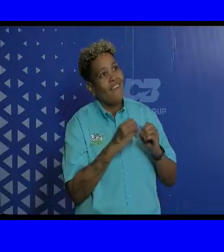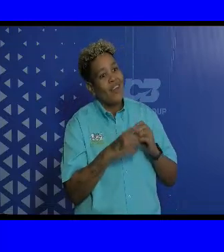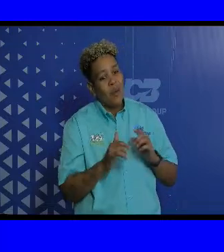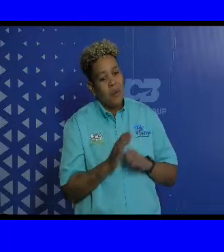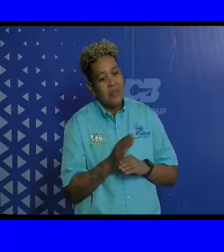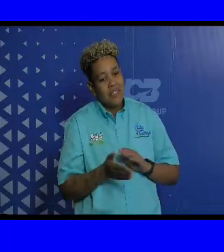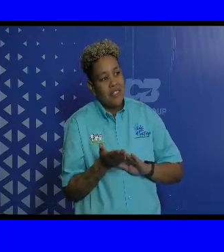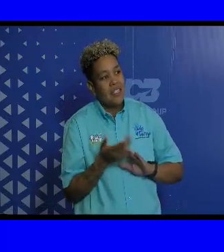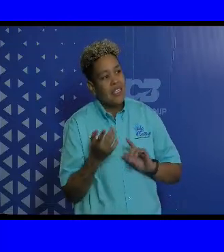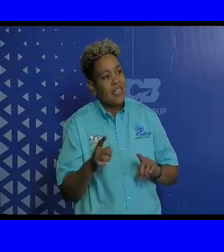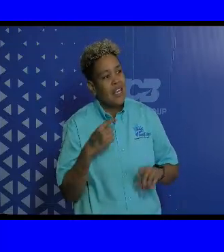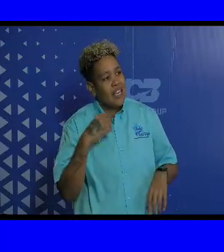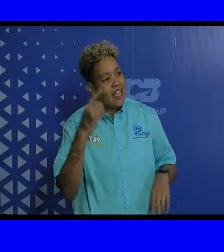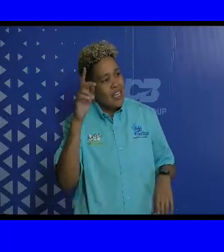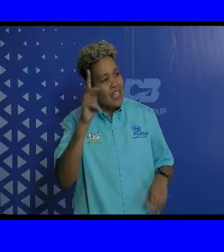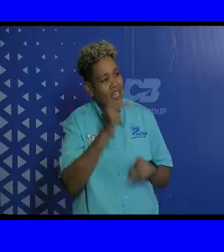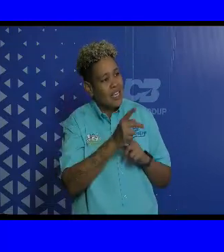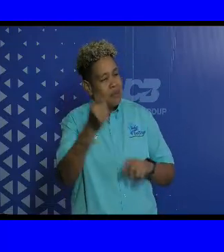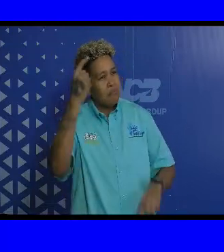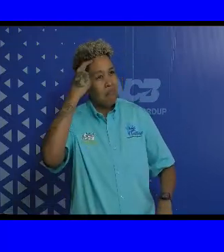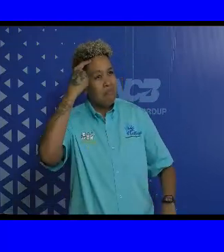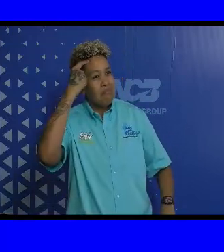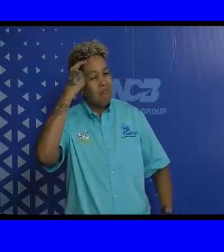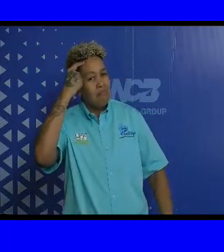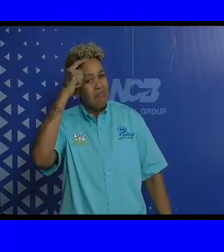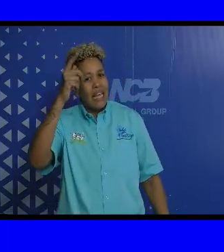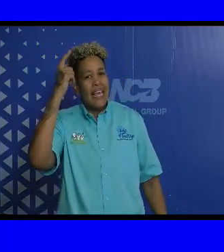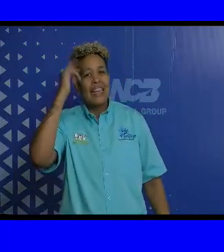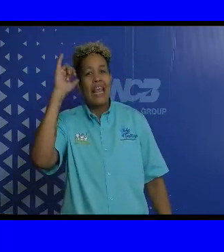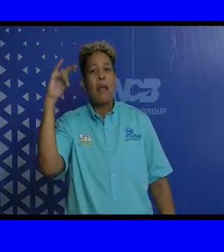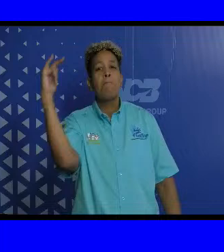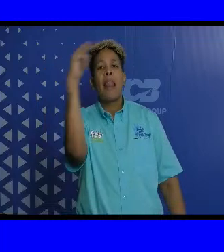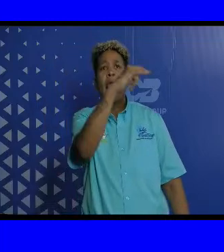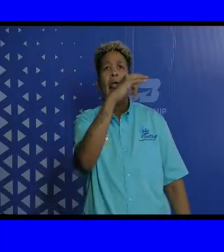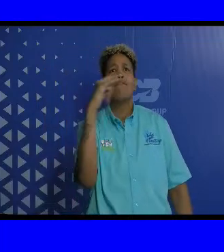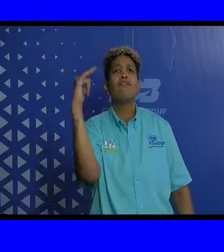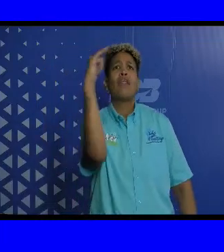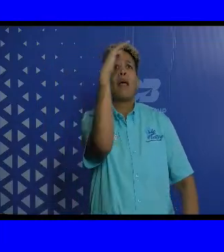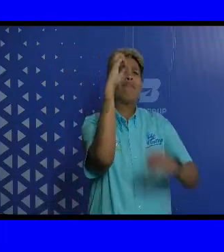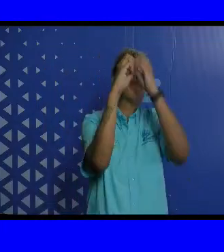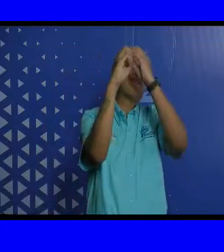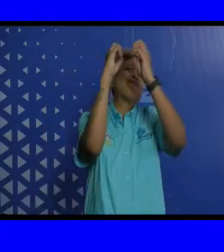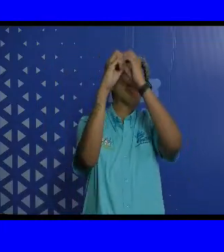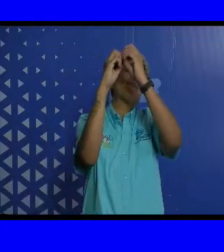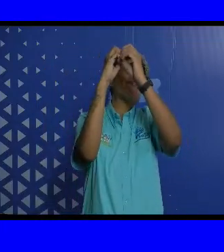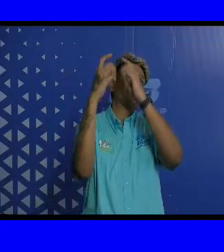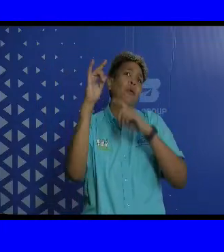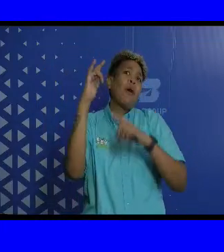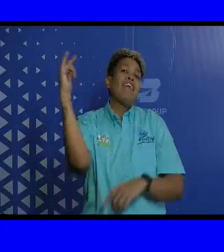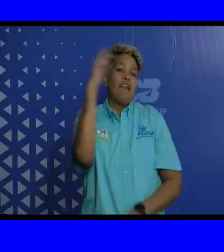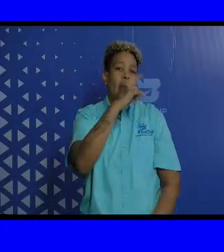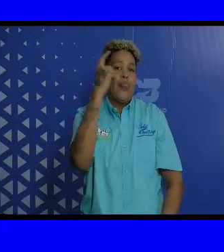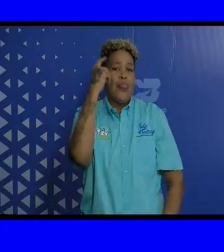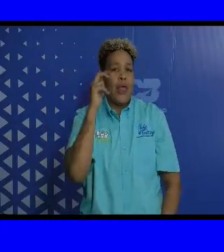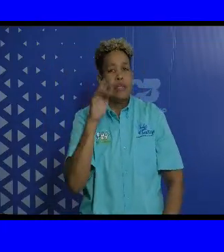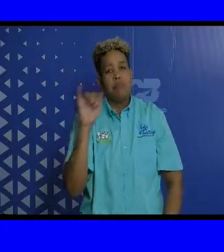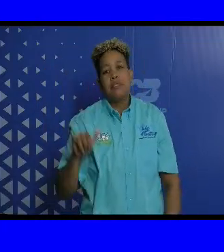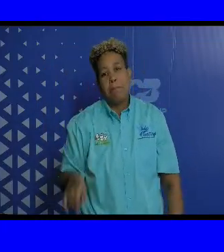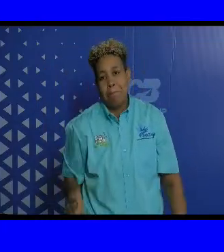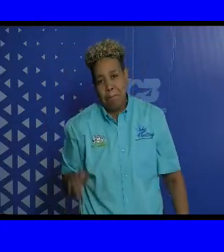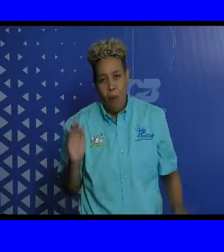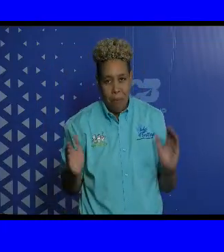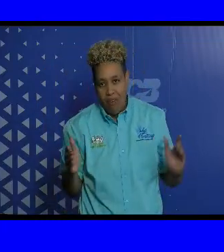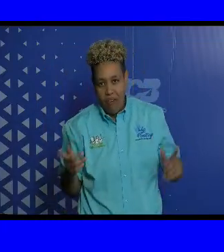can have you keep that metaphor in your mind for a moment, that's effectively what the fourth quarter was. So it probably